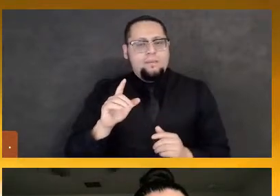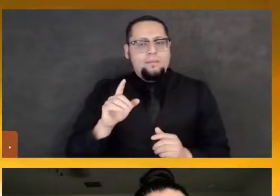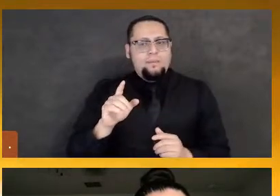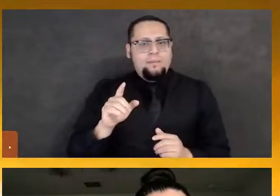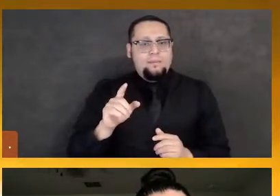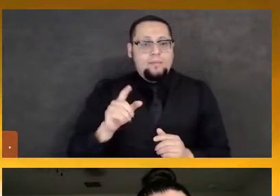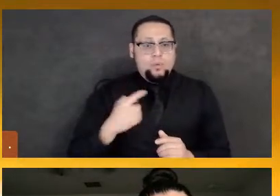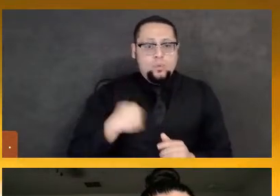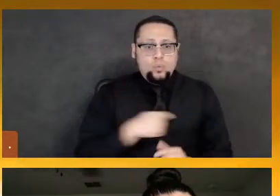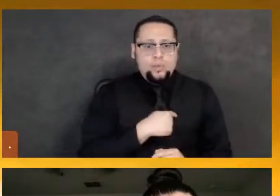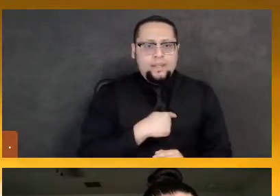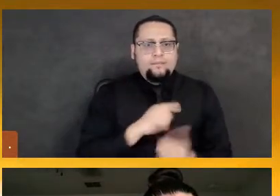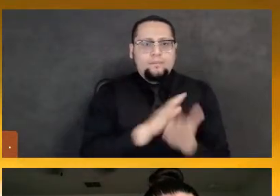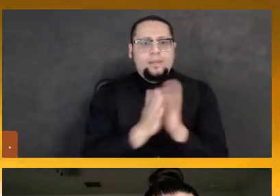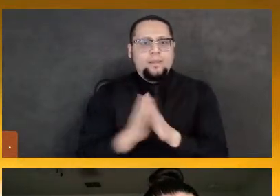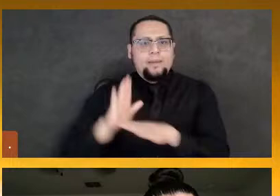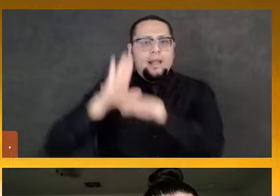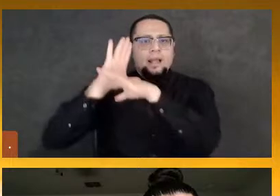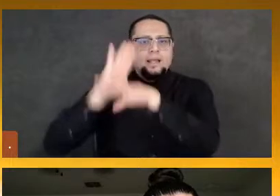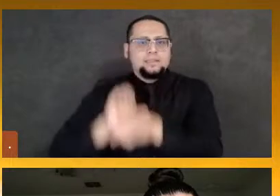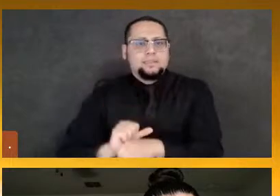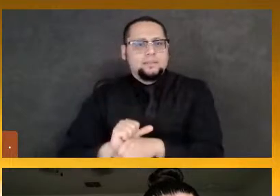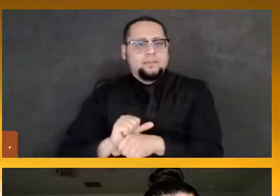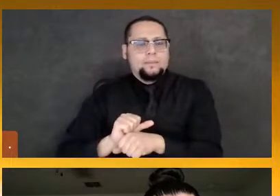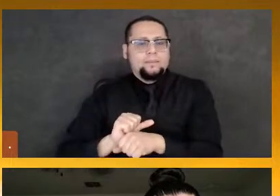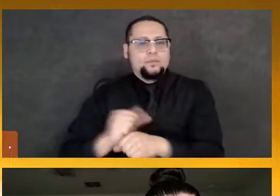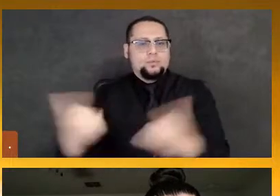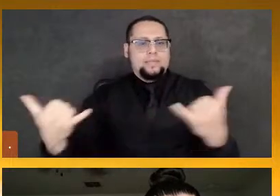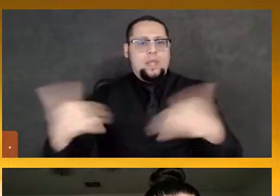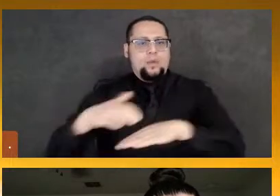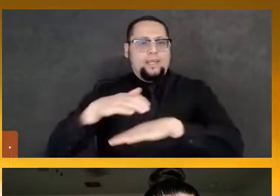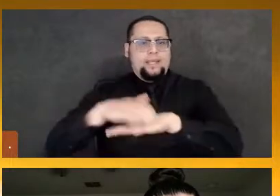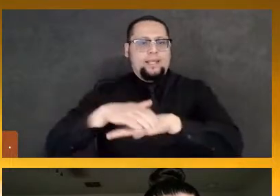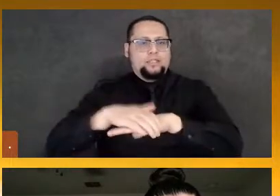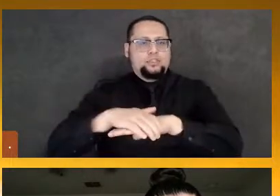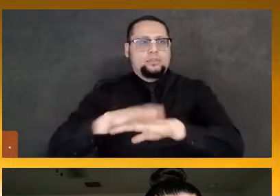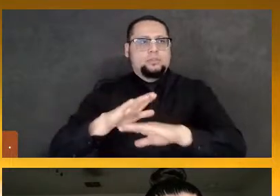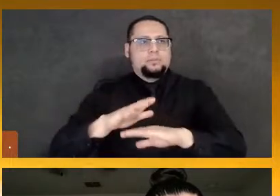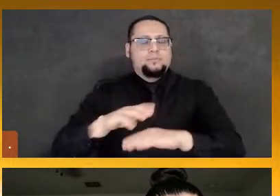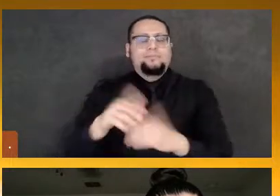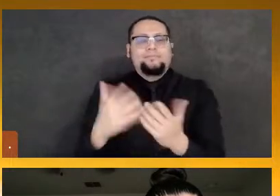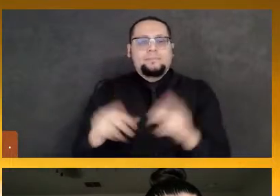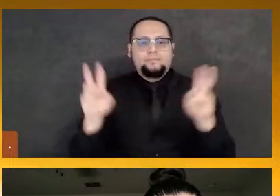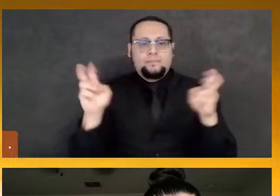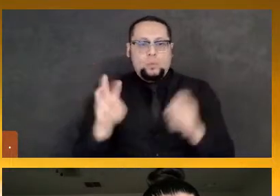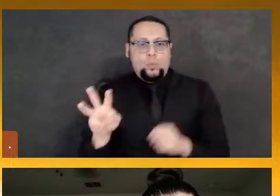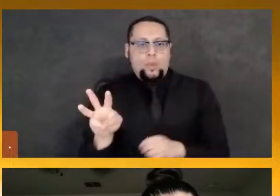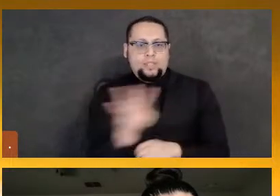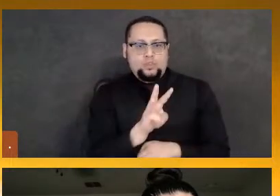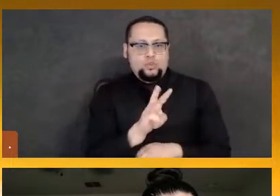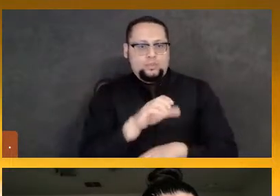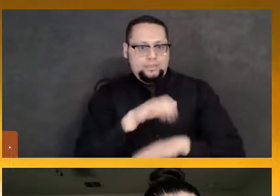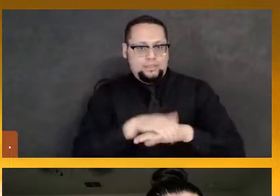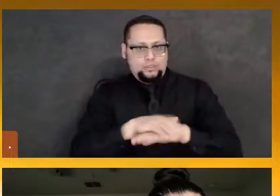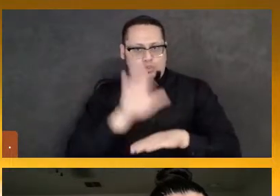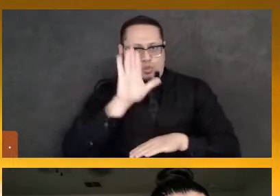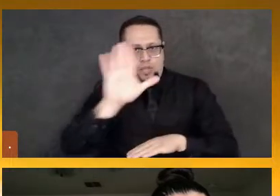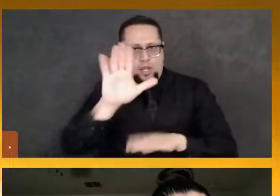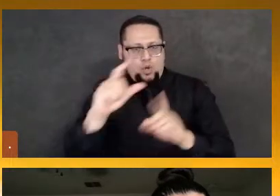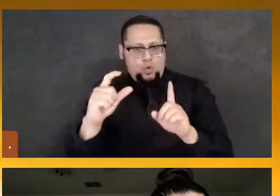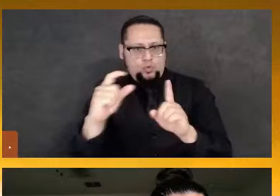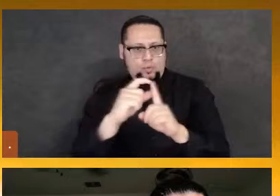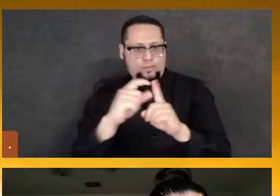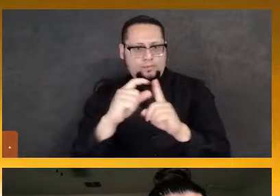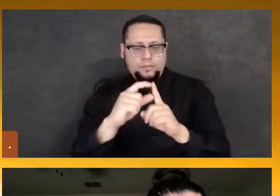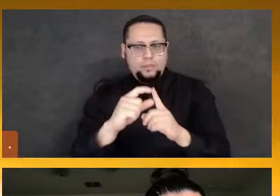we've become so accustomed to these modern terms, these Western terms, that we fail to recognize or